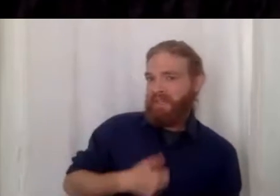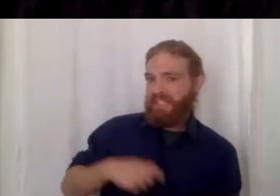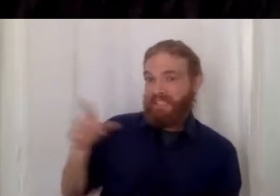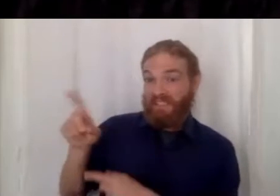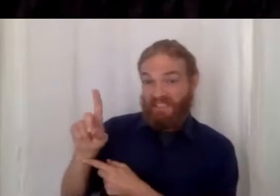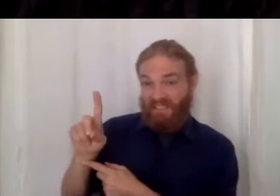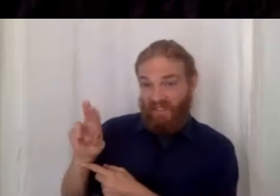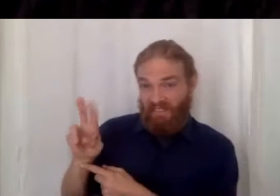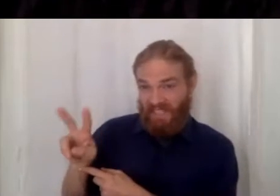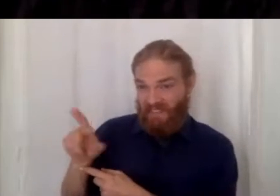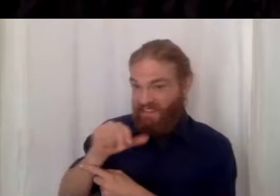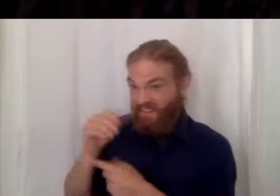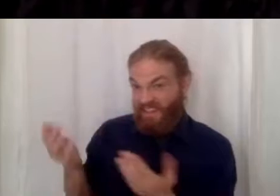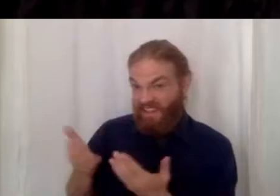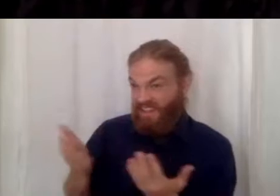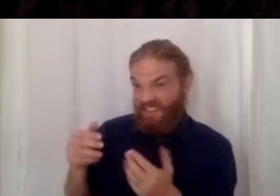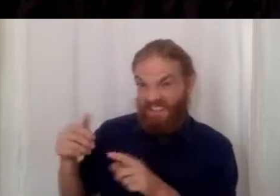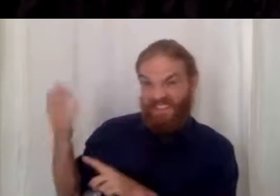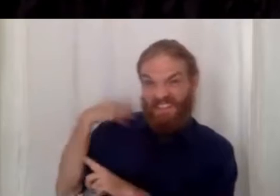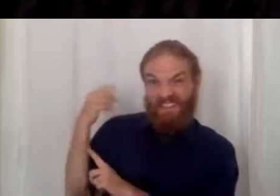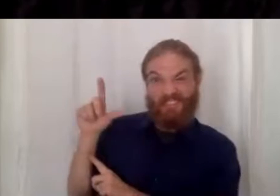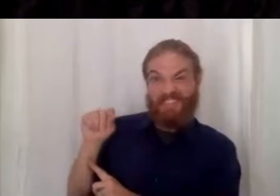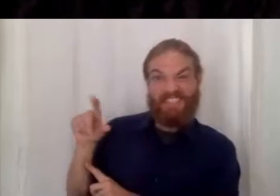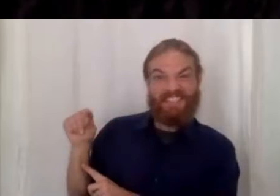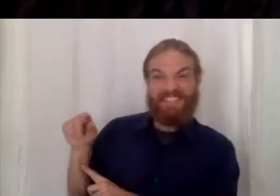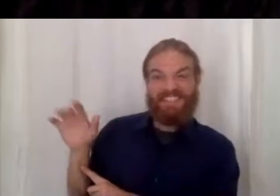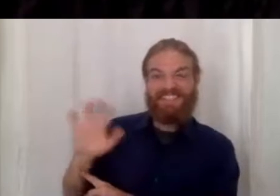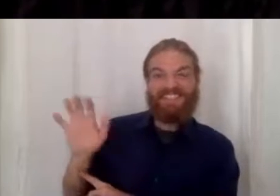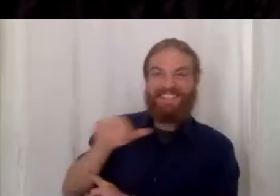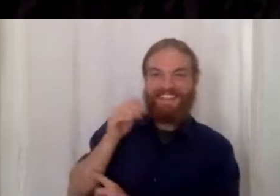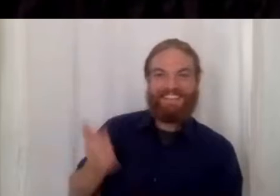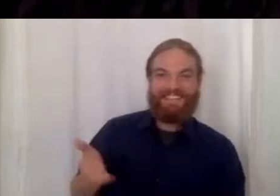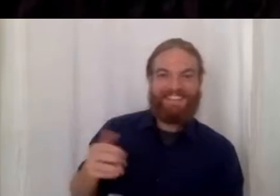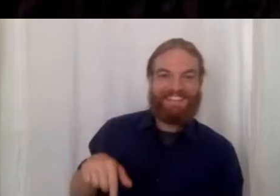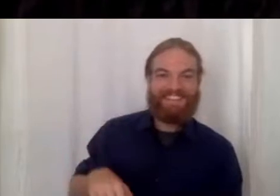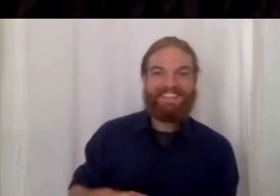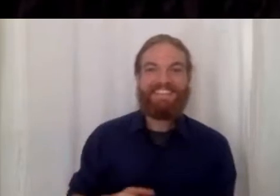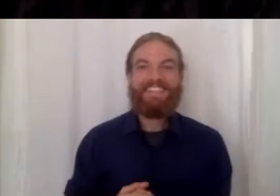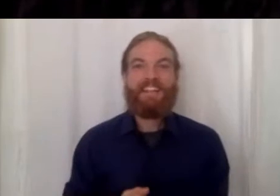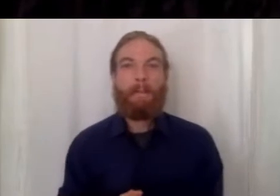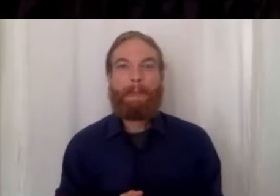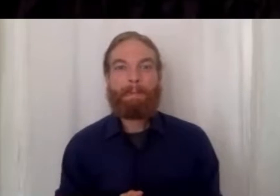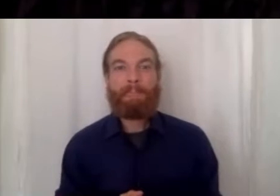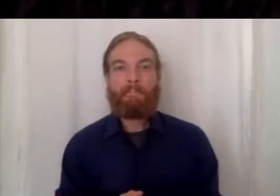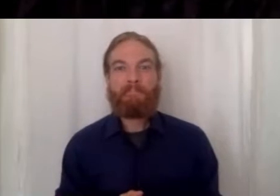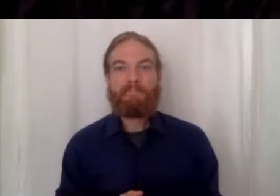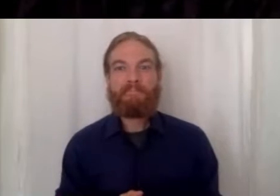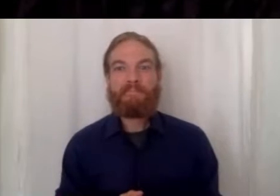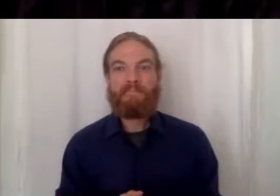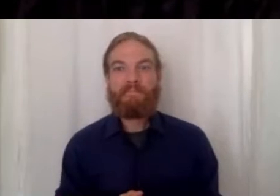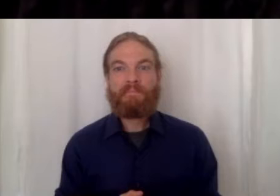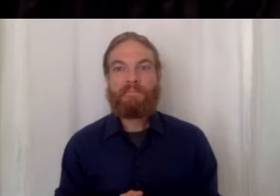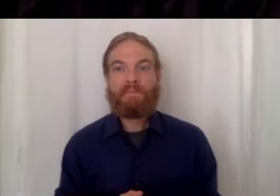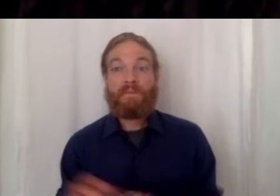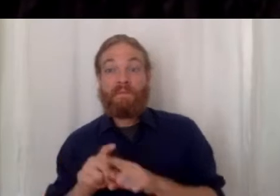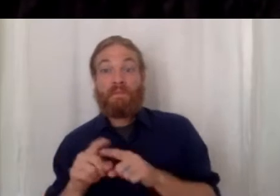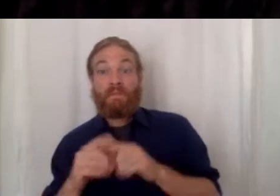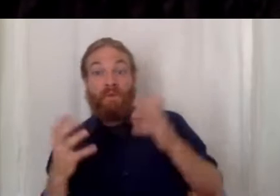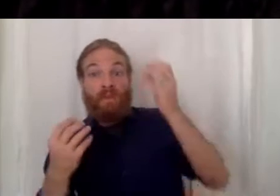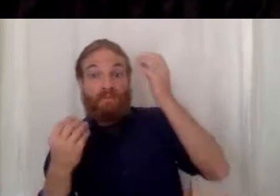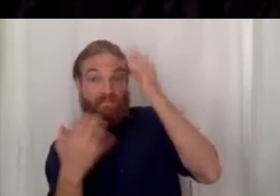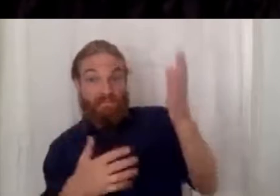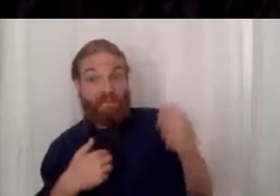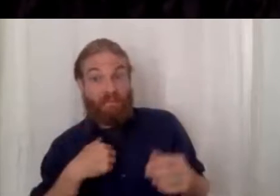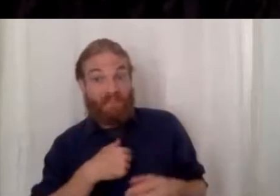that we're currently looking at adding another beacon unit. The unit that's there now is only there 3 days a